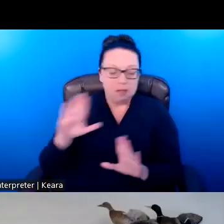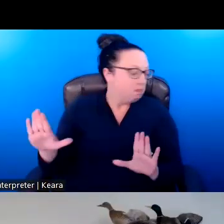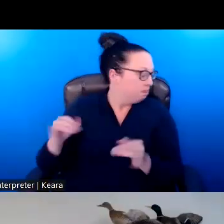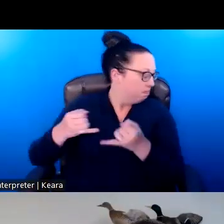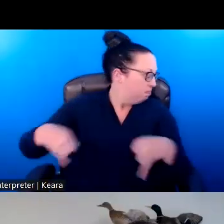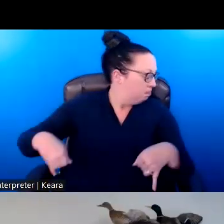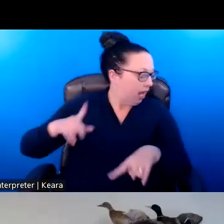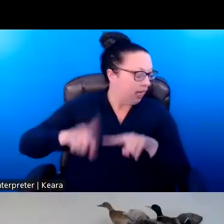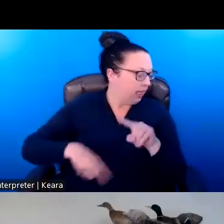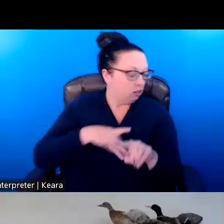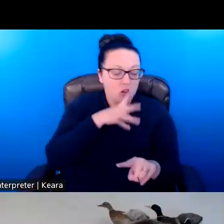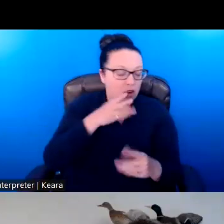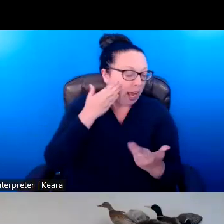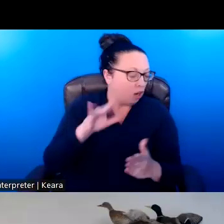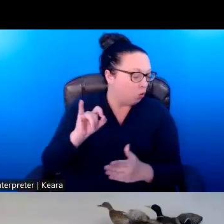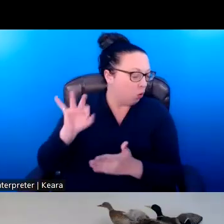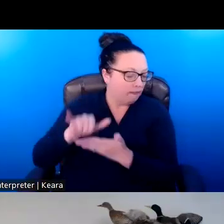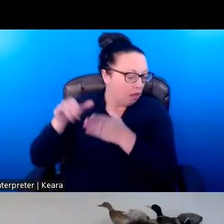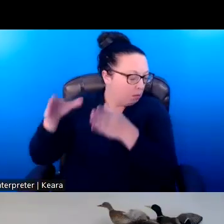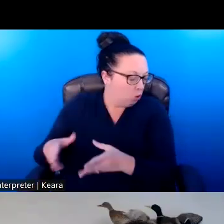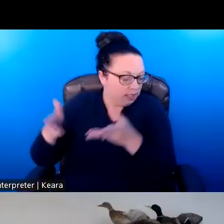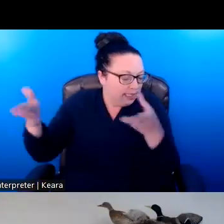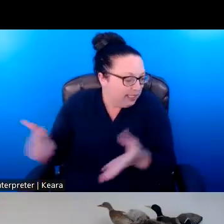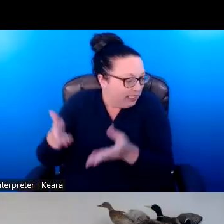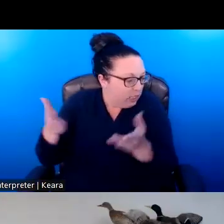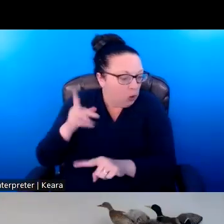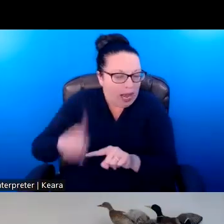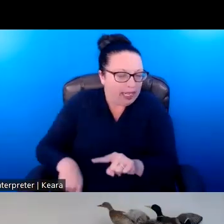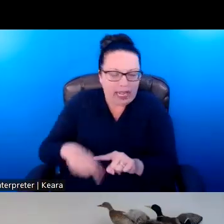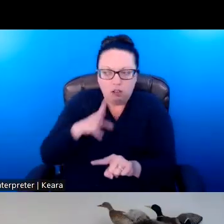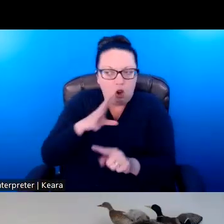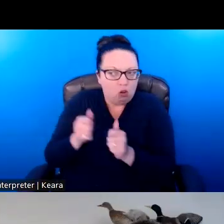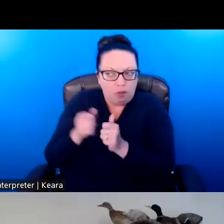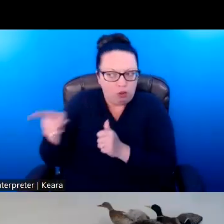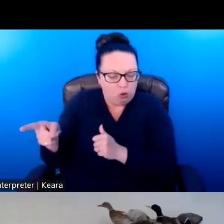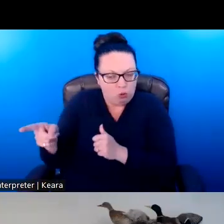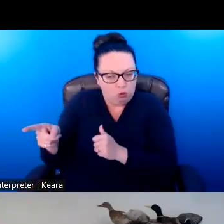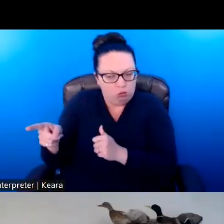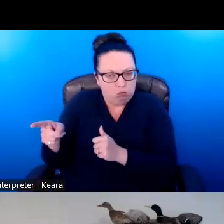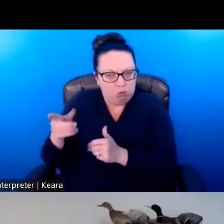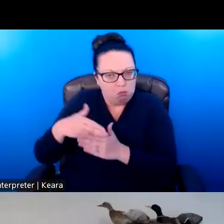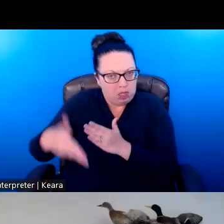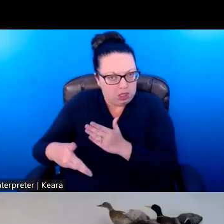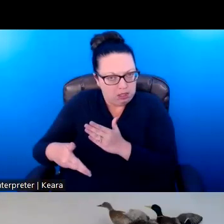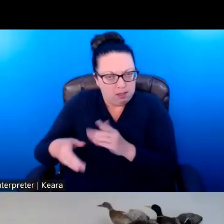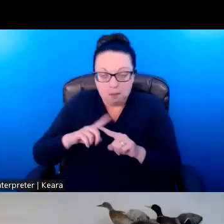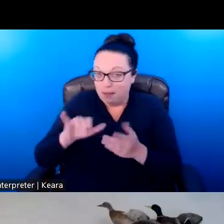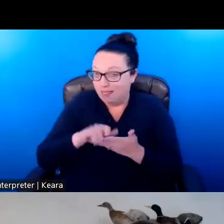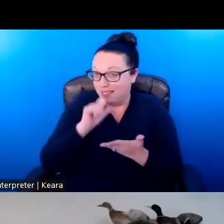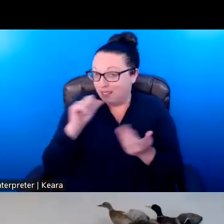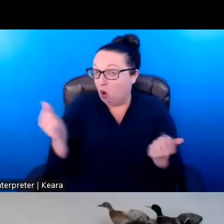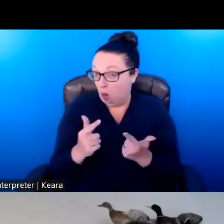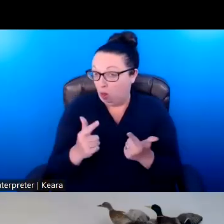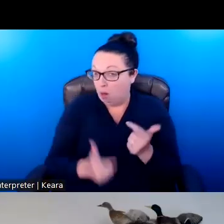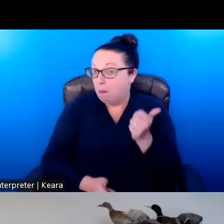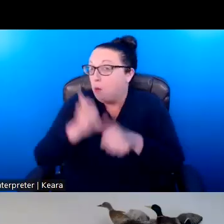you're mentioning is here. I can't tell you anything. And then the call ends. But that's not everybody. Most of the time, if you